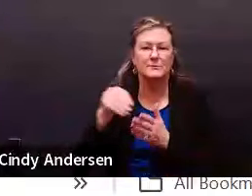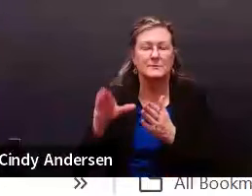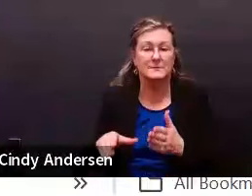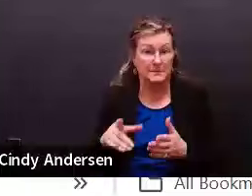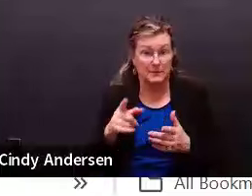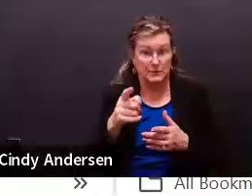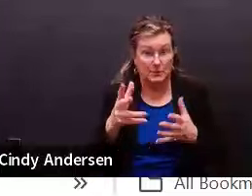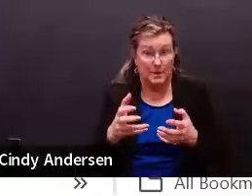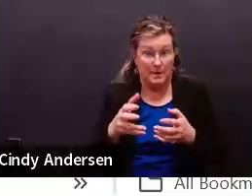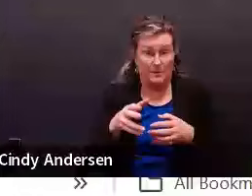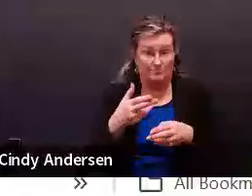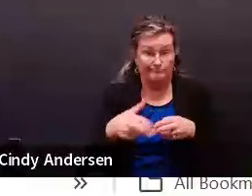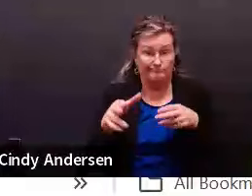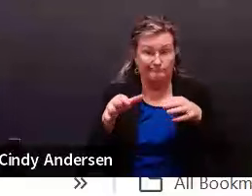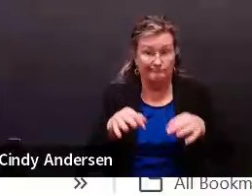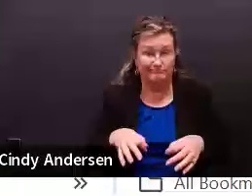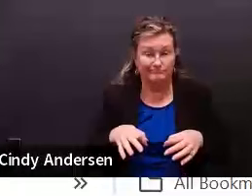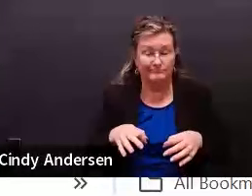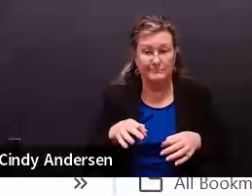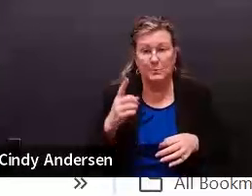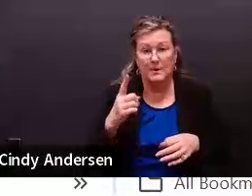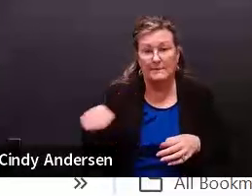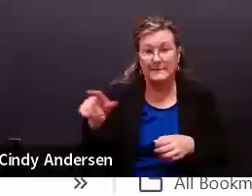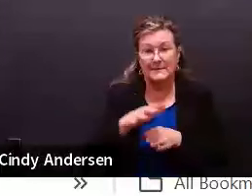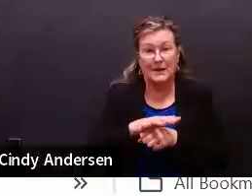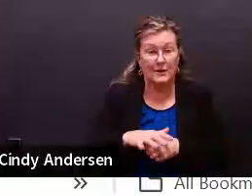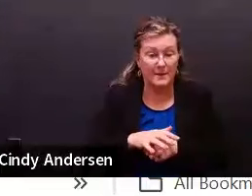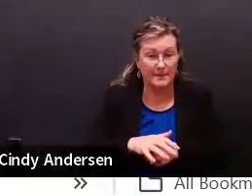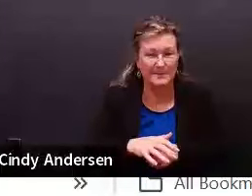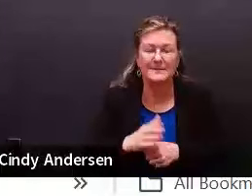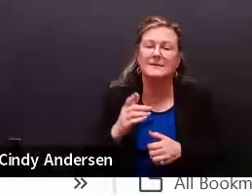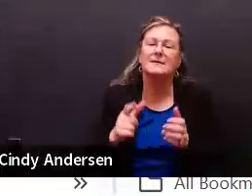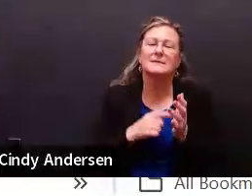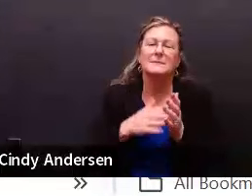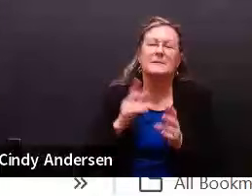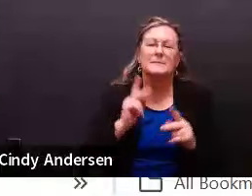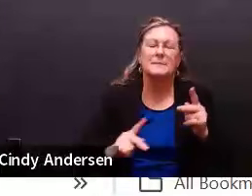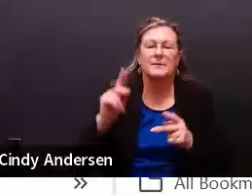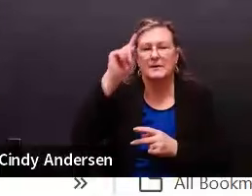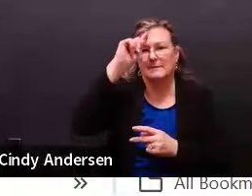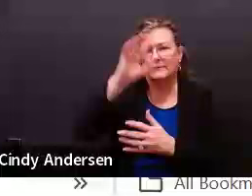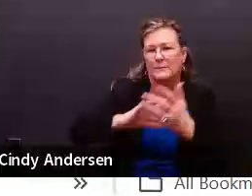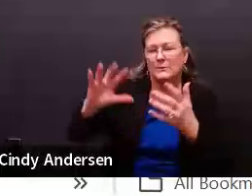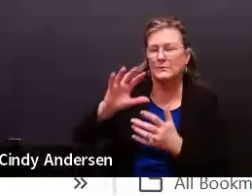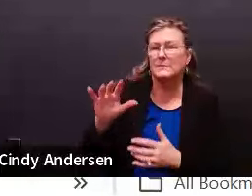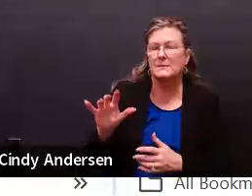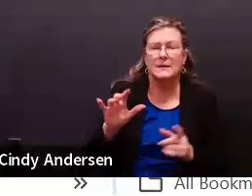quick rundown of one of these areas so we can talk about, because sometimes there's confusion about, does the student have to